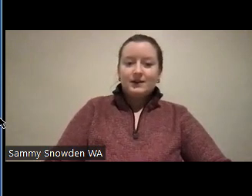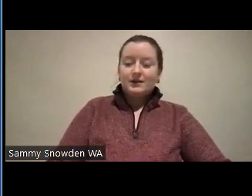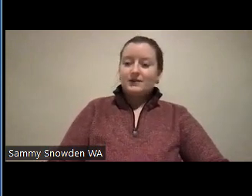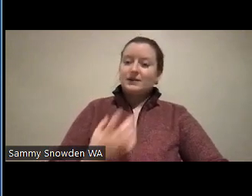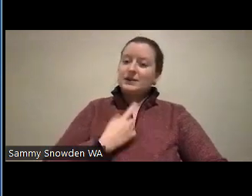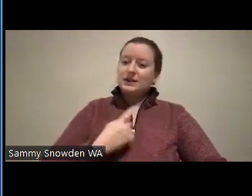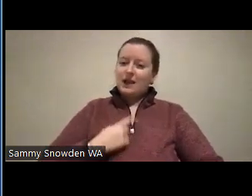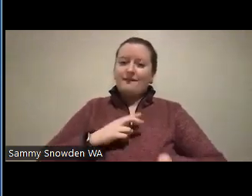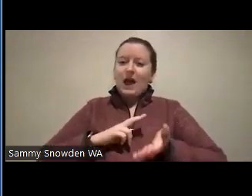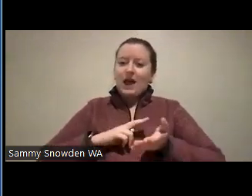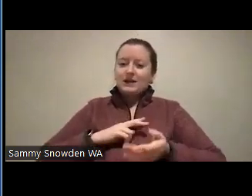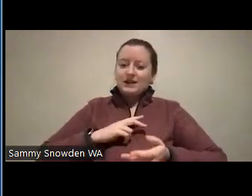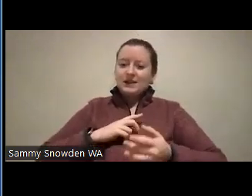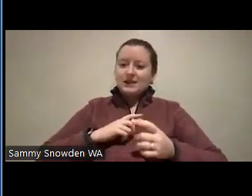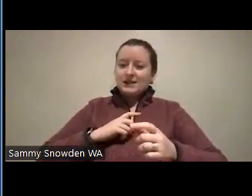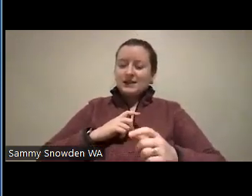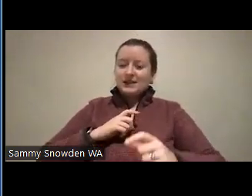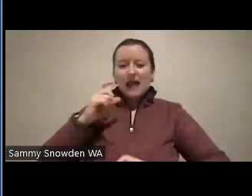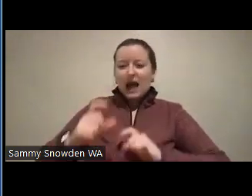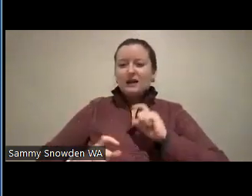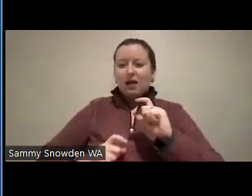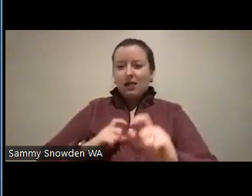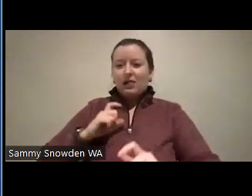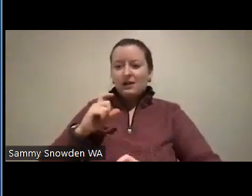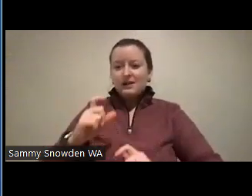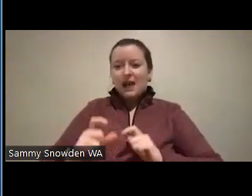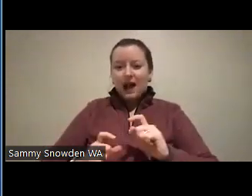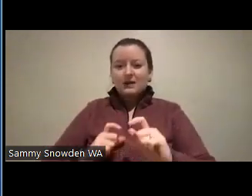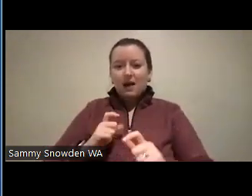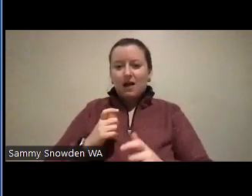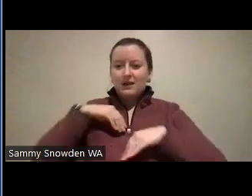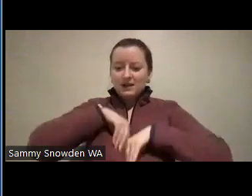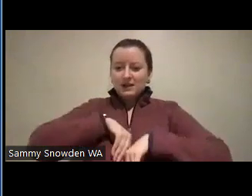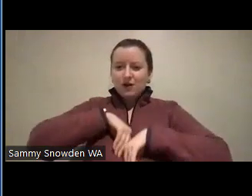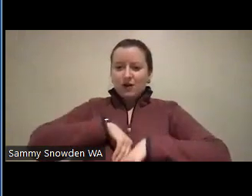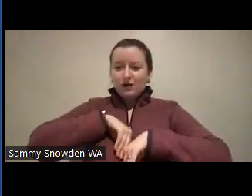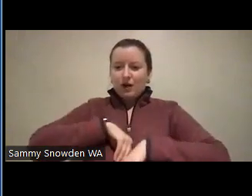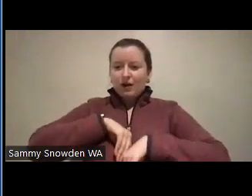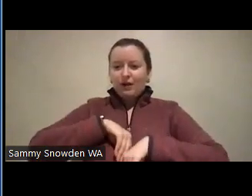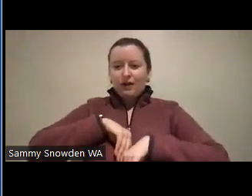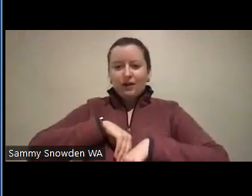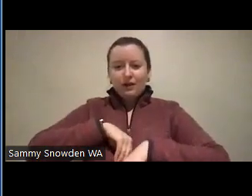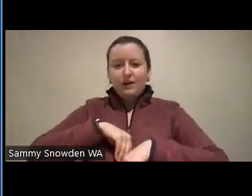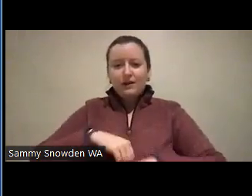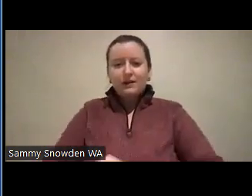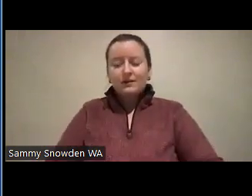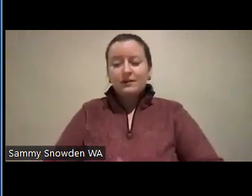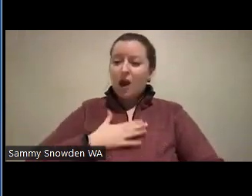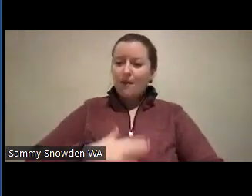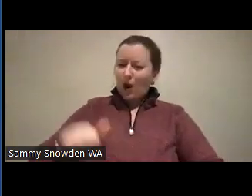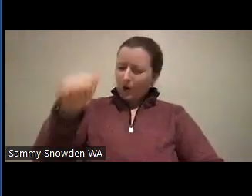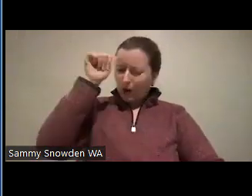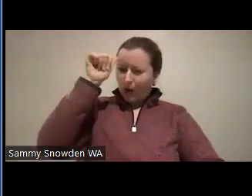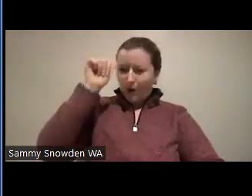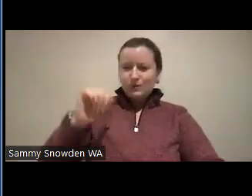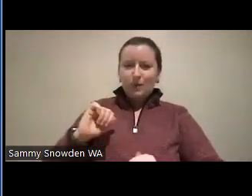cycle. This is called the circadian rhythm. It's like an internal body clock. Our body knows what it needs to do at certain